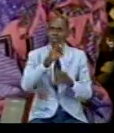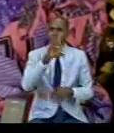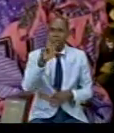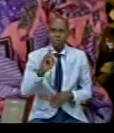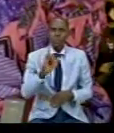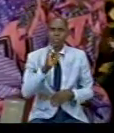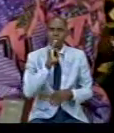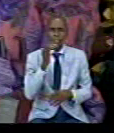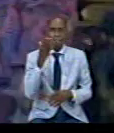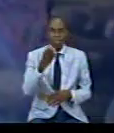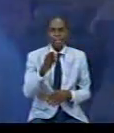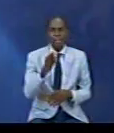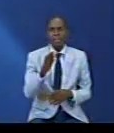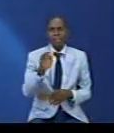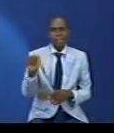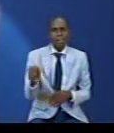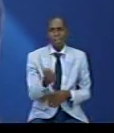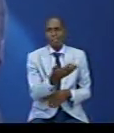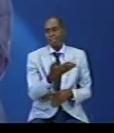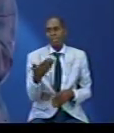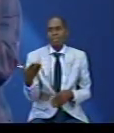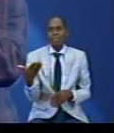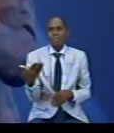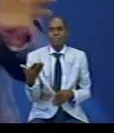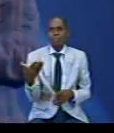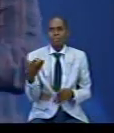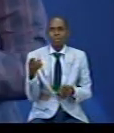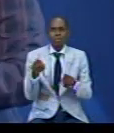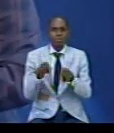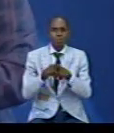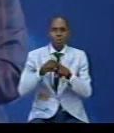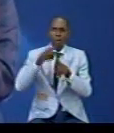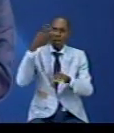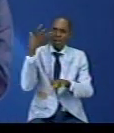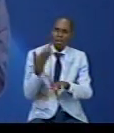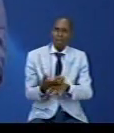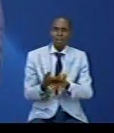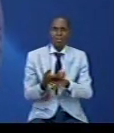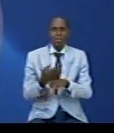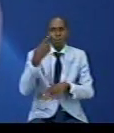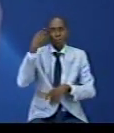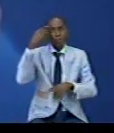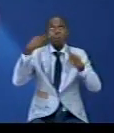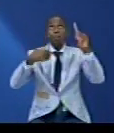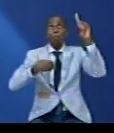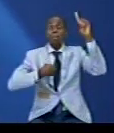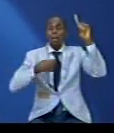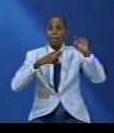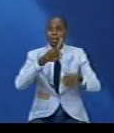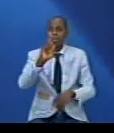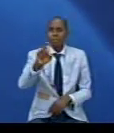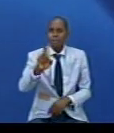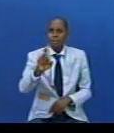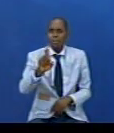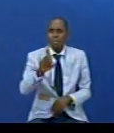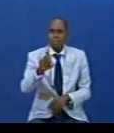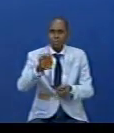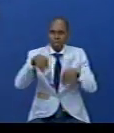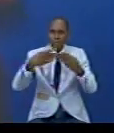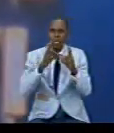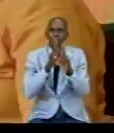there anything too hard for me? I thought you will answer.